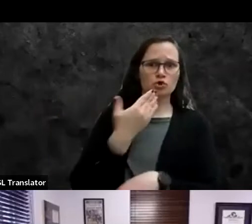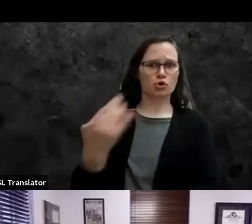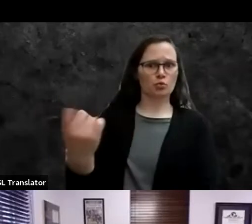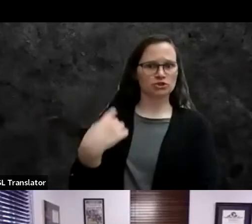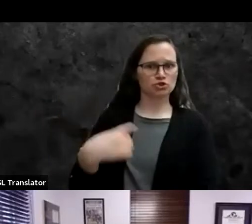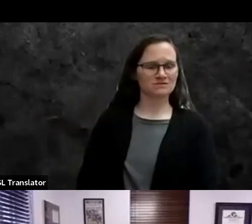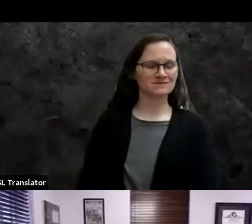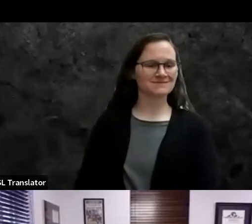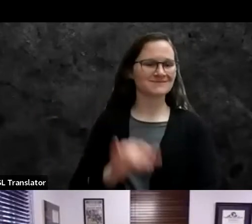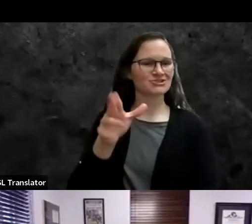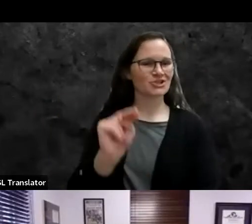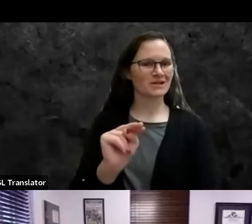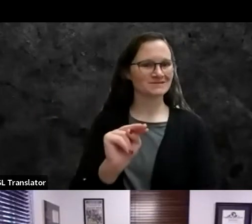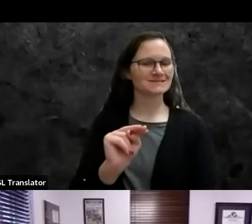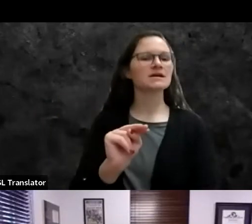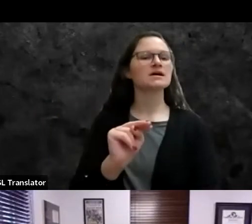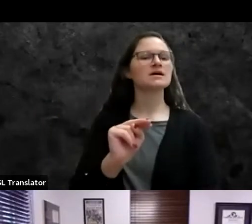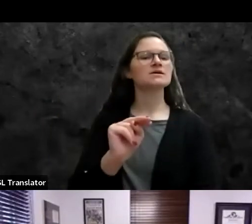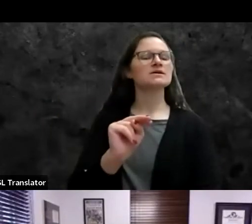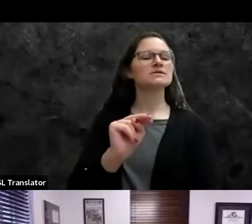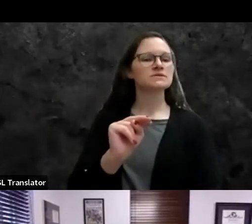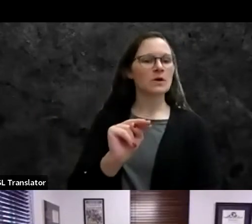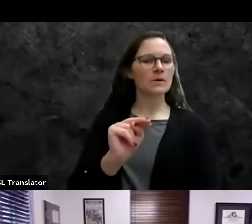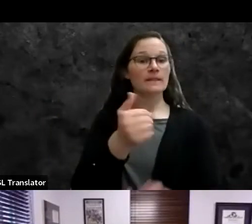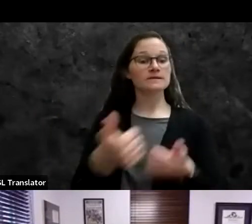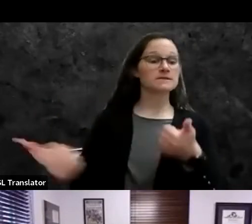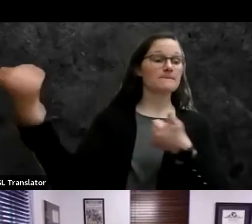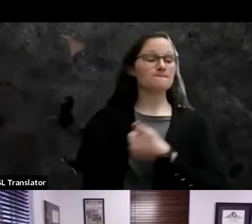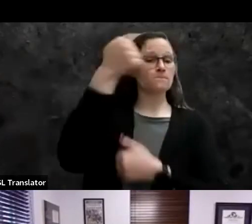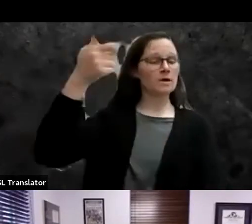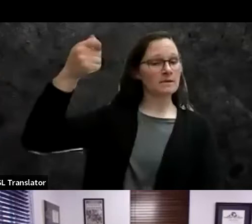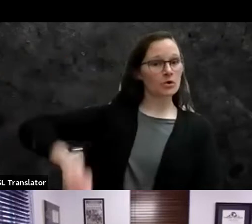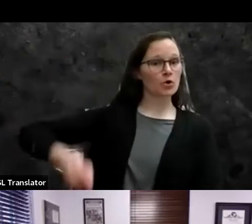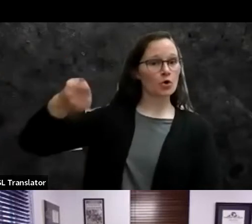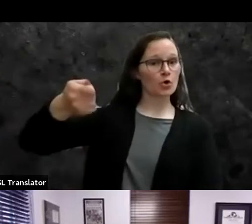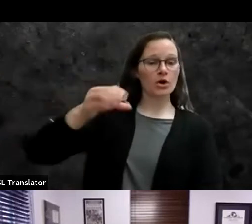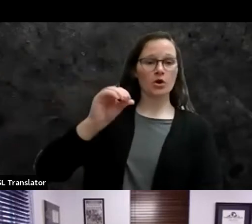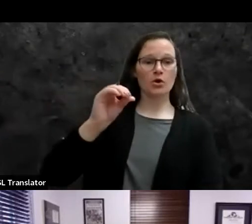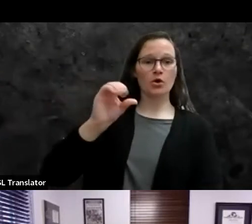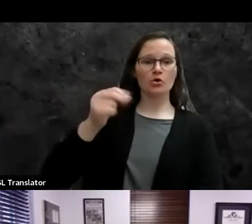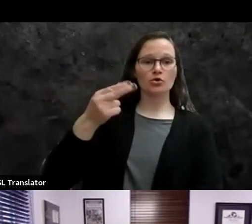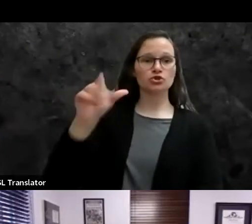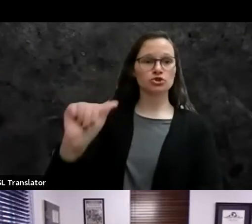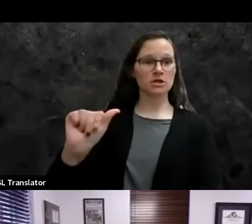Okay, John, this one's for you. Does the Supreme Court ruling to deny the OSHA mandates affect NMSU policies?